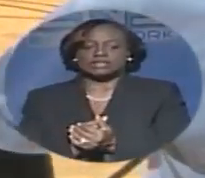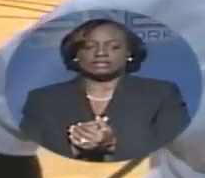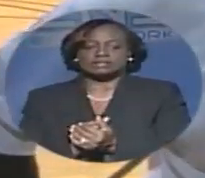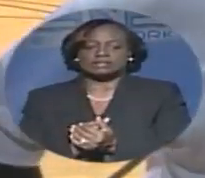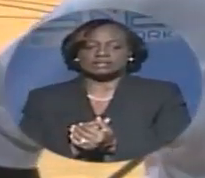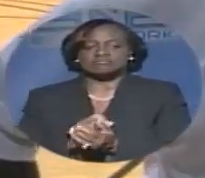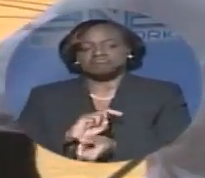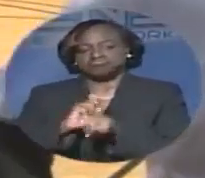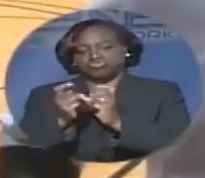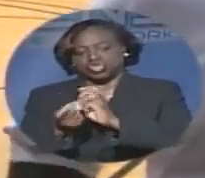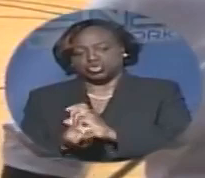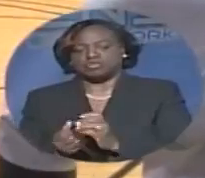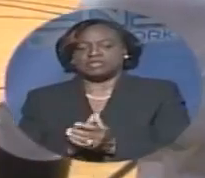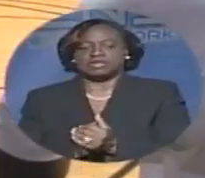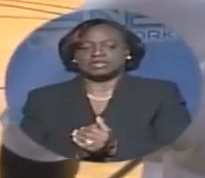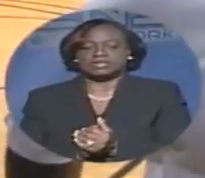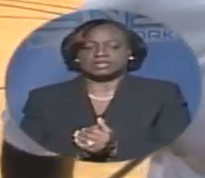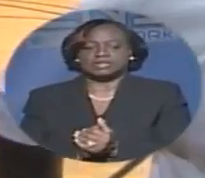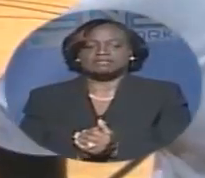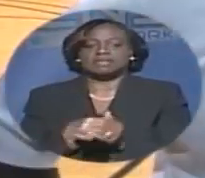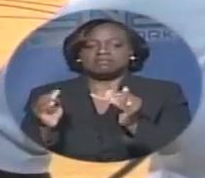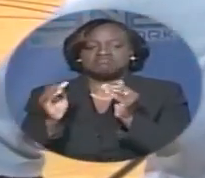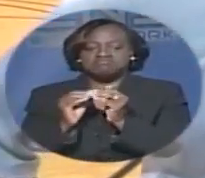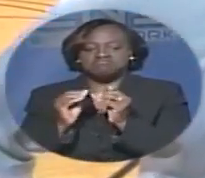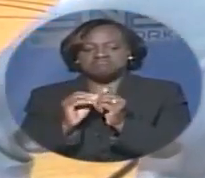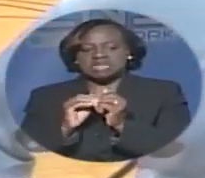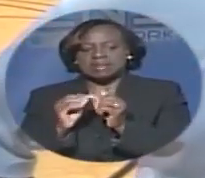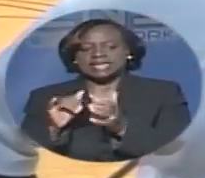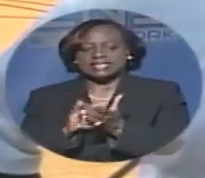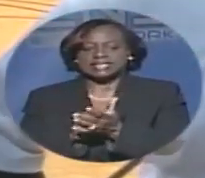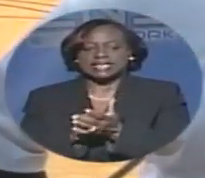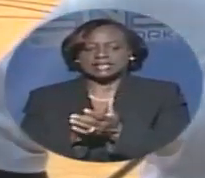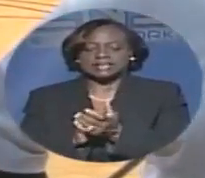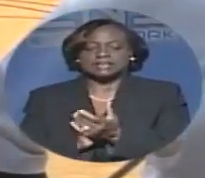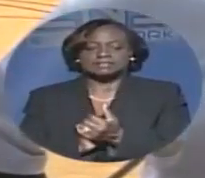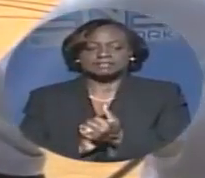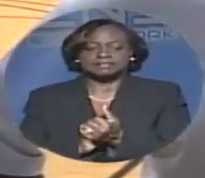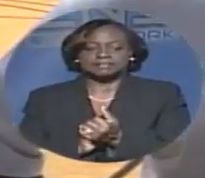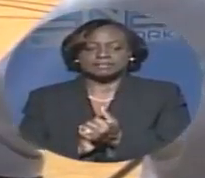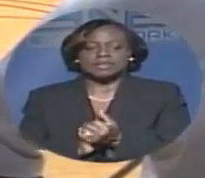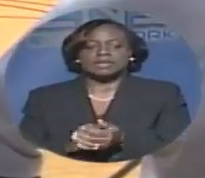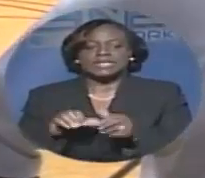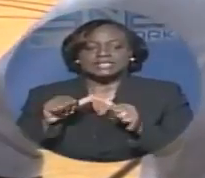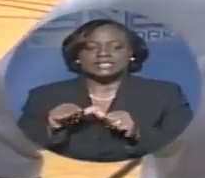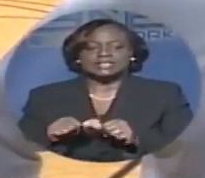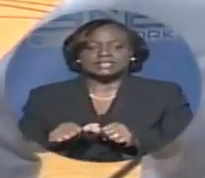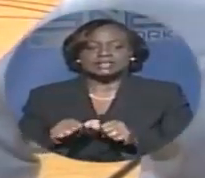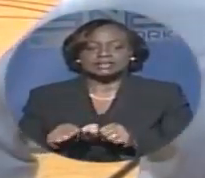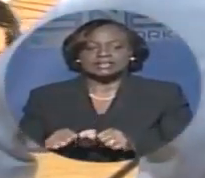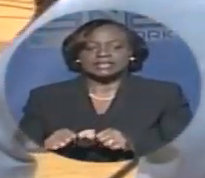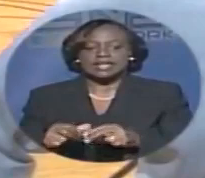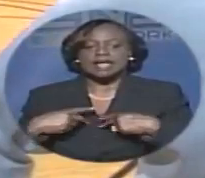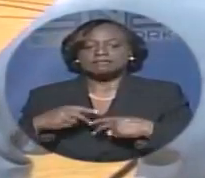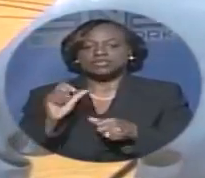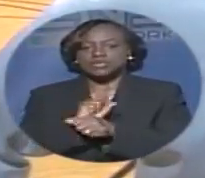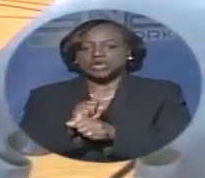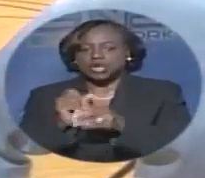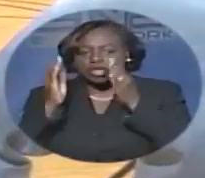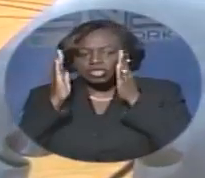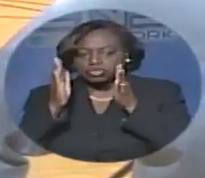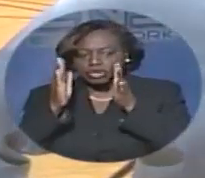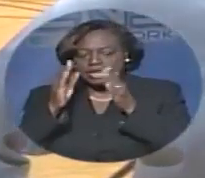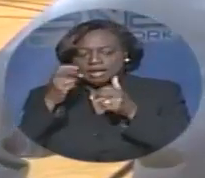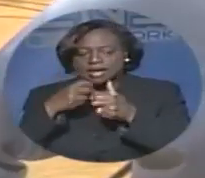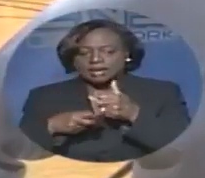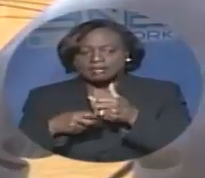and we wanted to just minimize that. And I think we did that a little bit tonight. I feel like we still have to work on concentrating a little harder, going